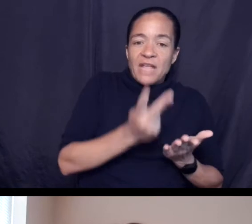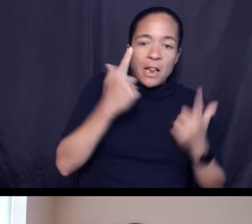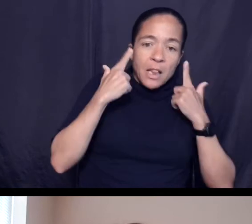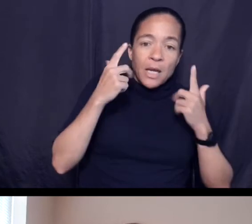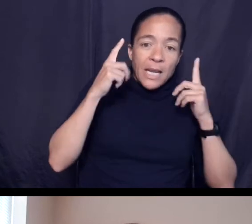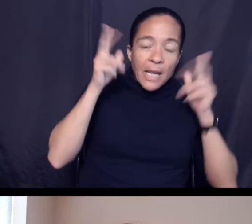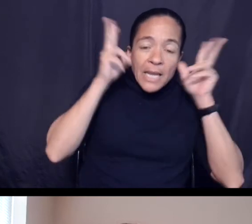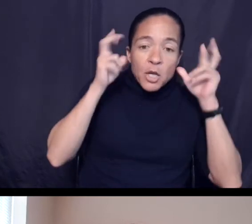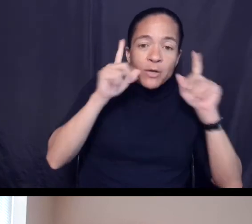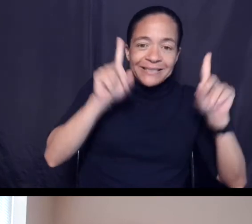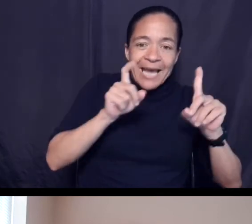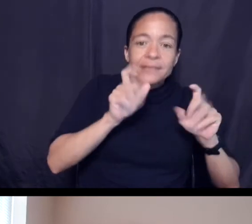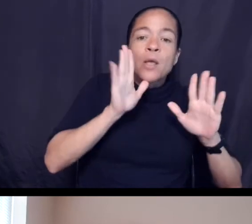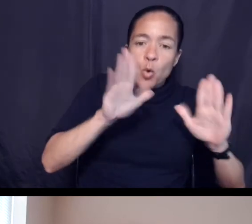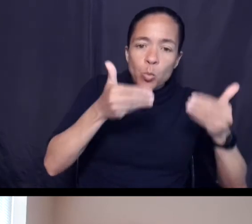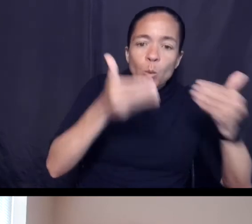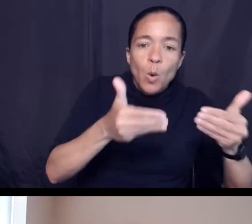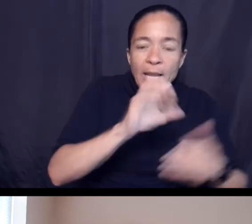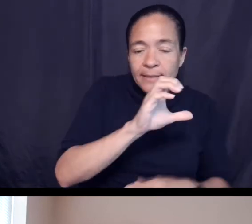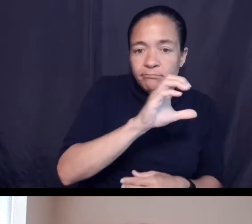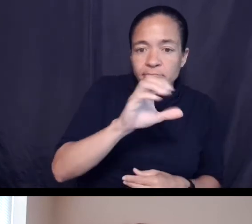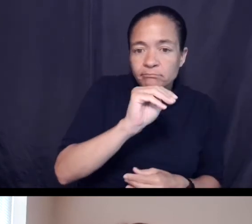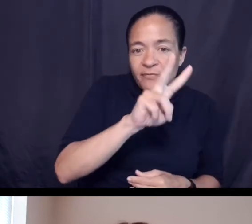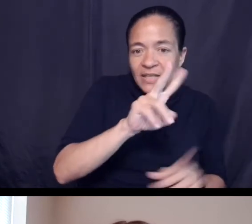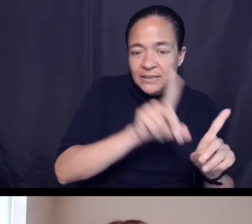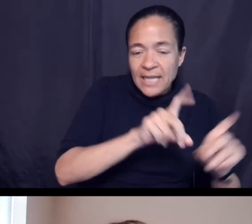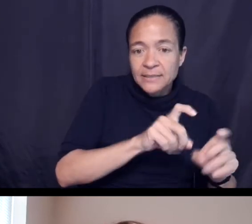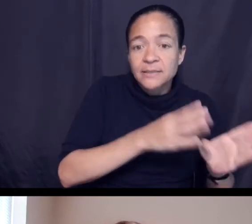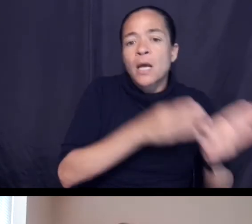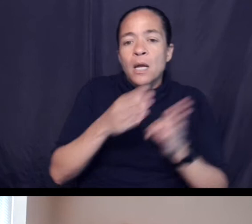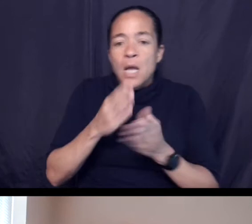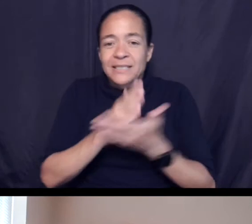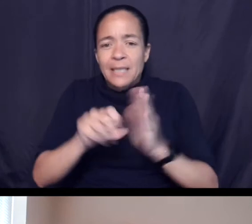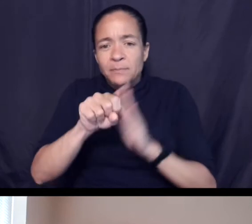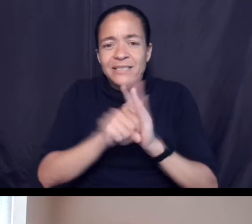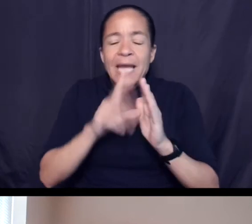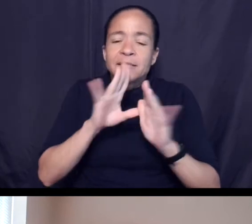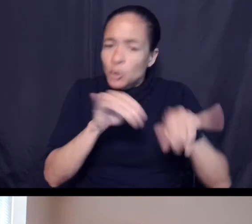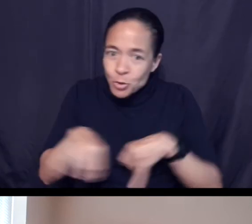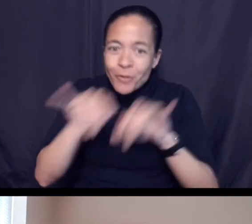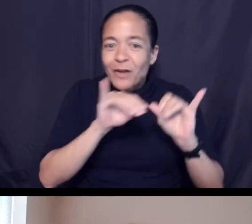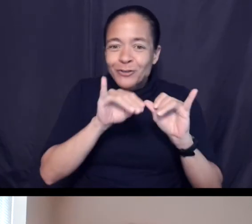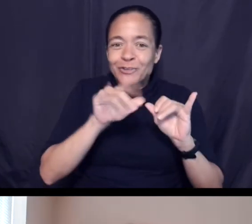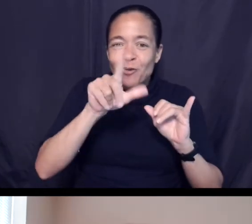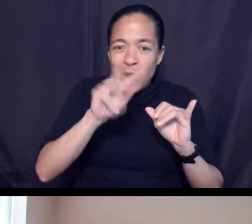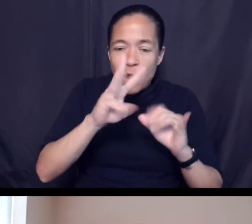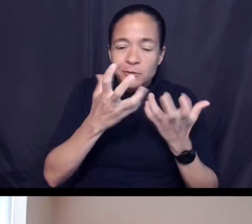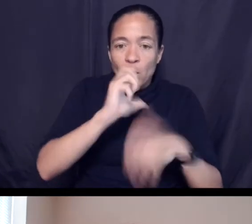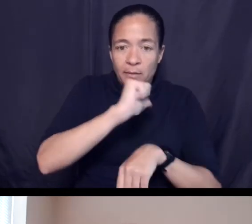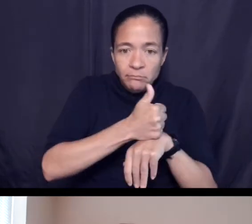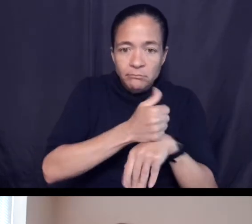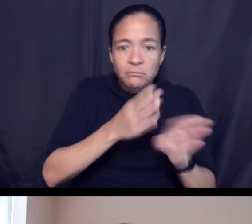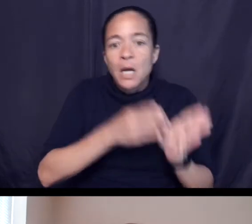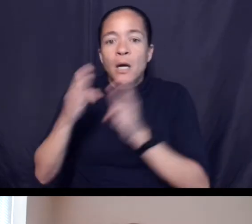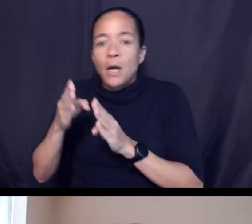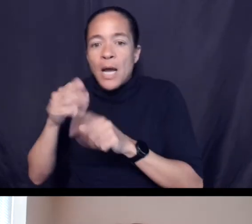states that are working on universal legislation. There are states who have education requirements. So